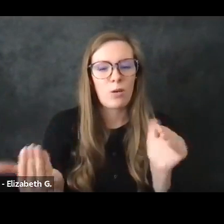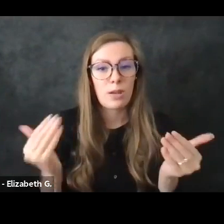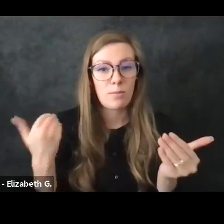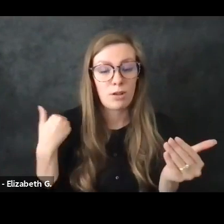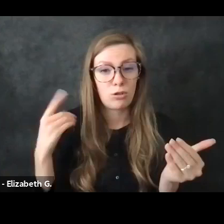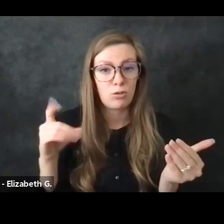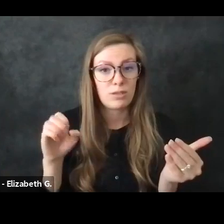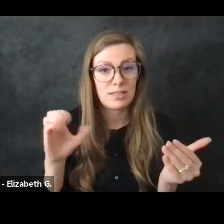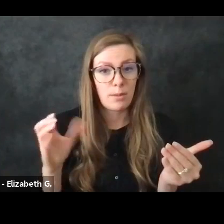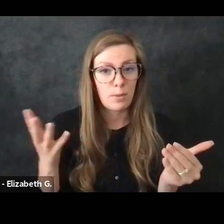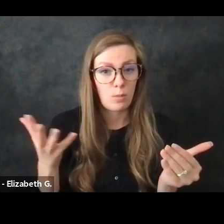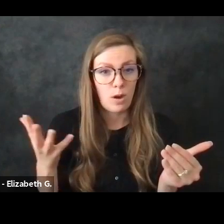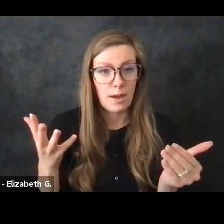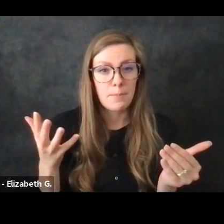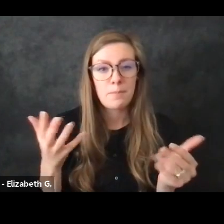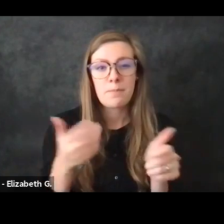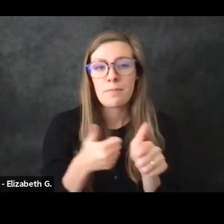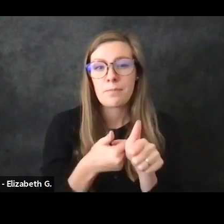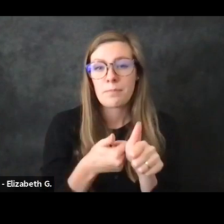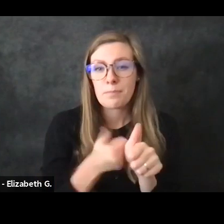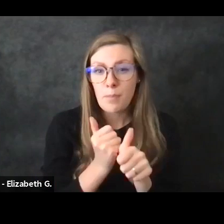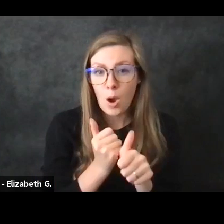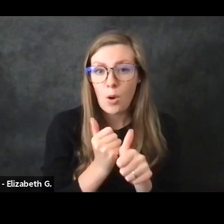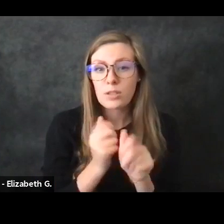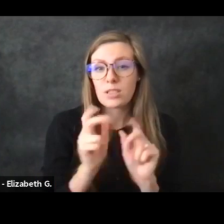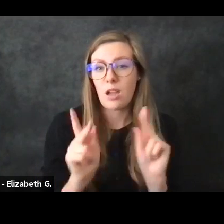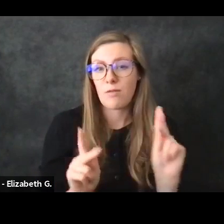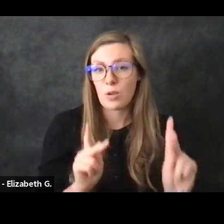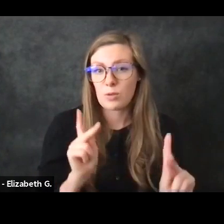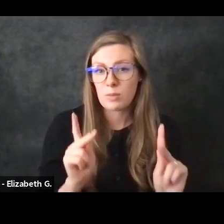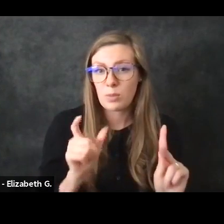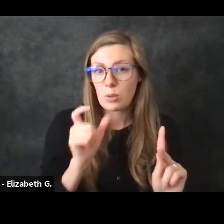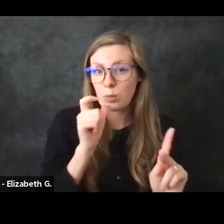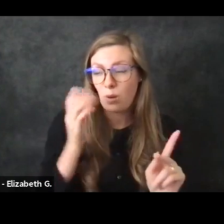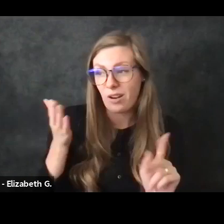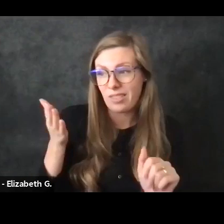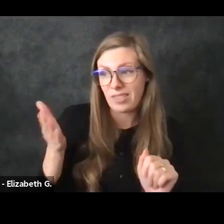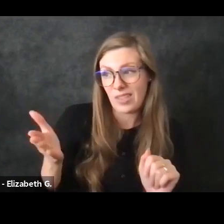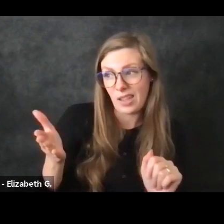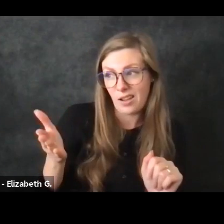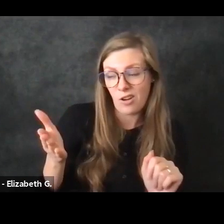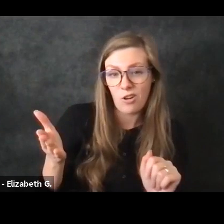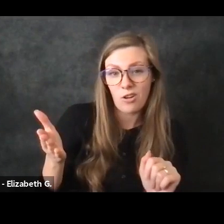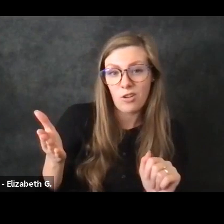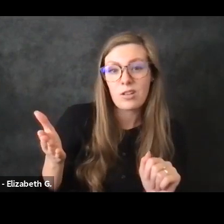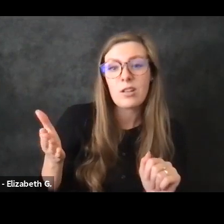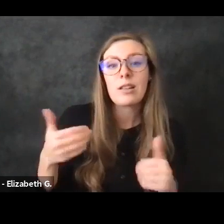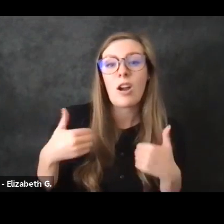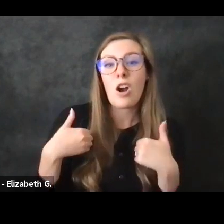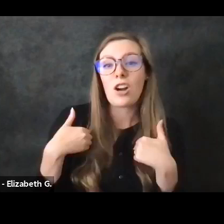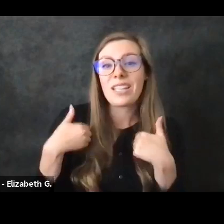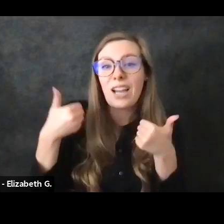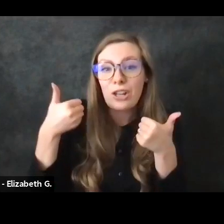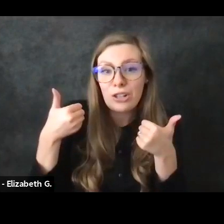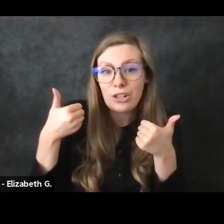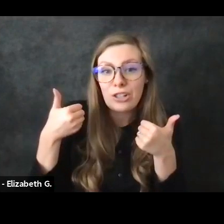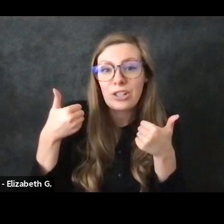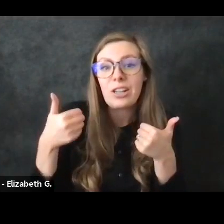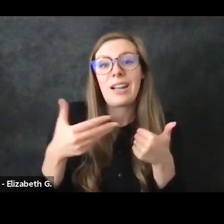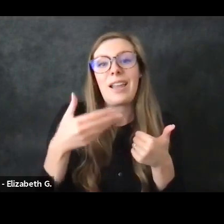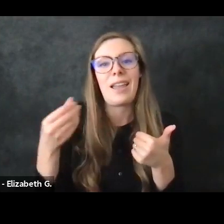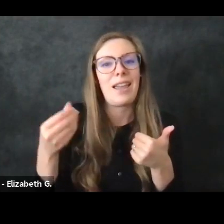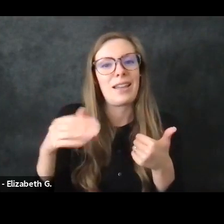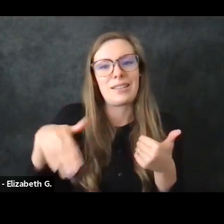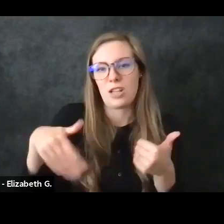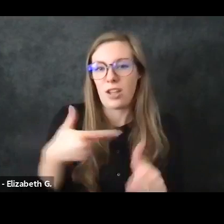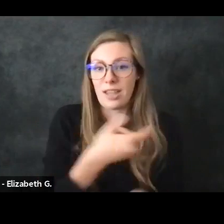December is that the majority of those patients who are in our hospitals are younger and are